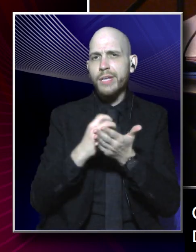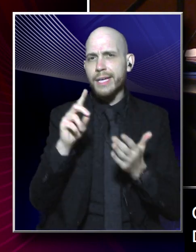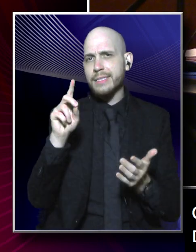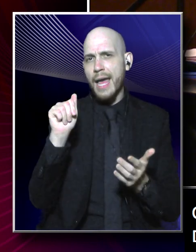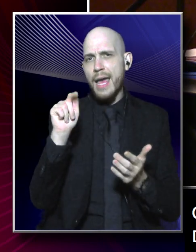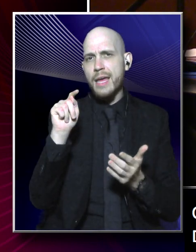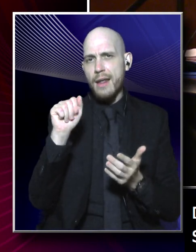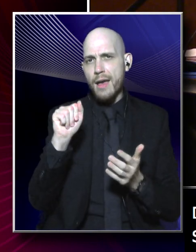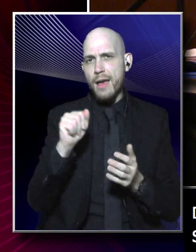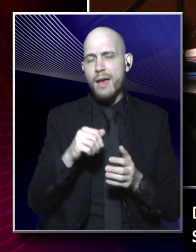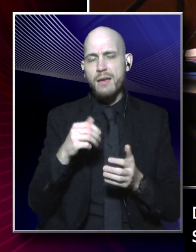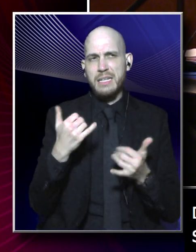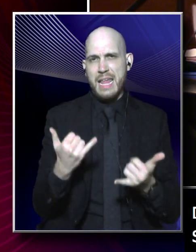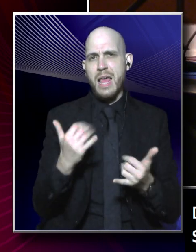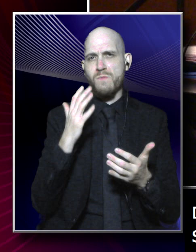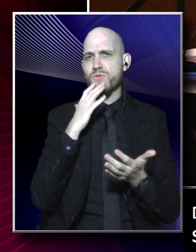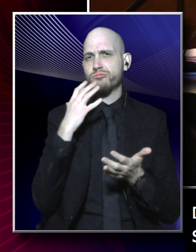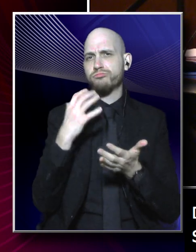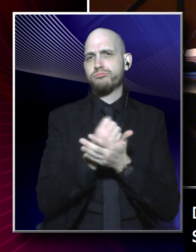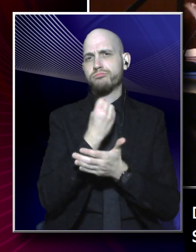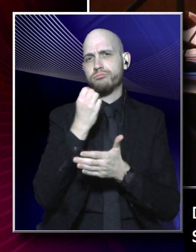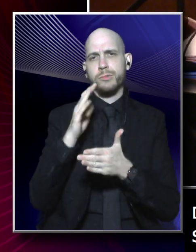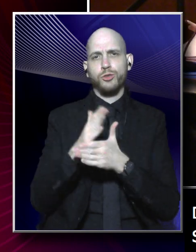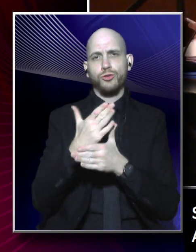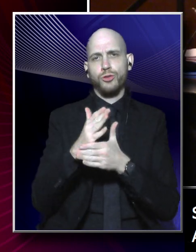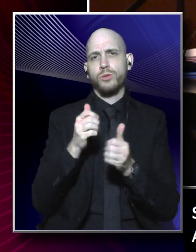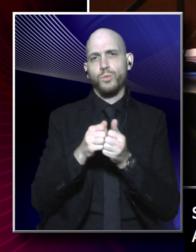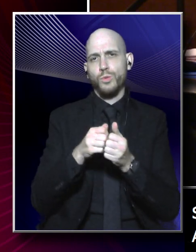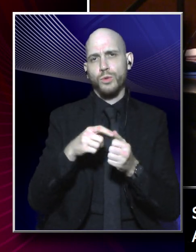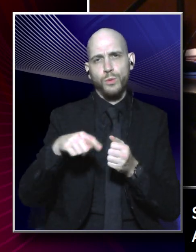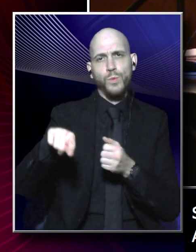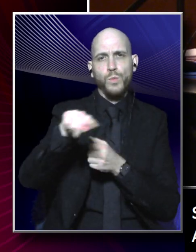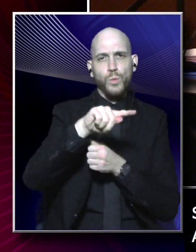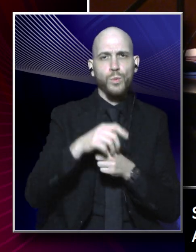going to share that with you just a little bit right now.